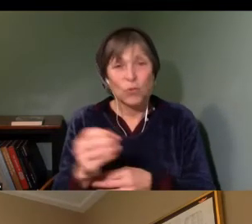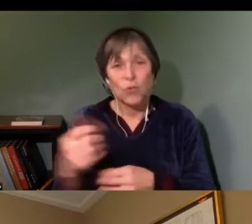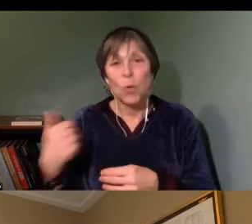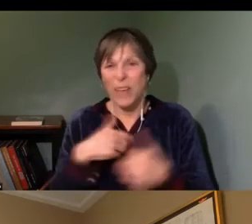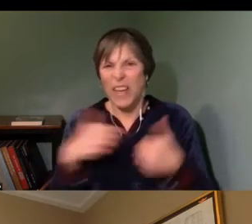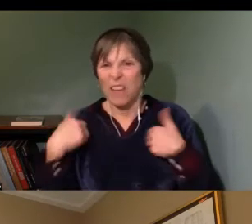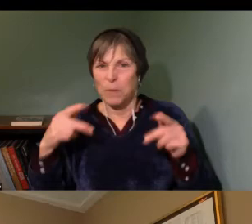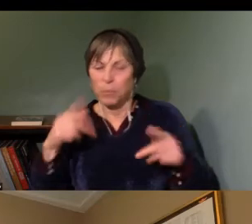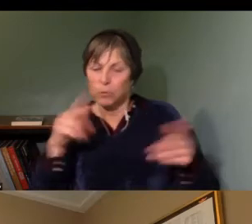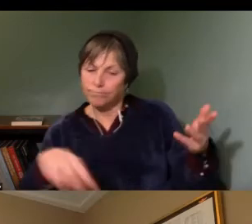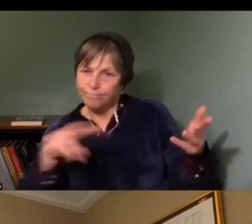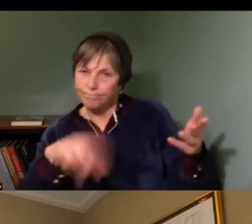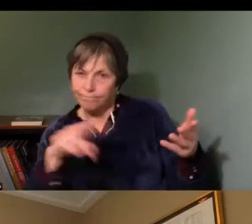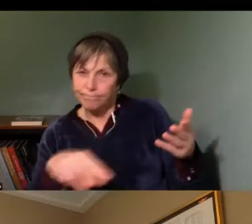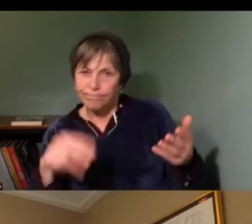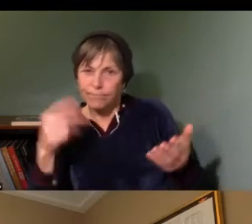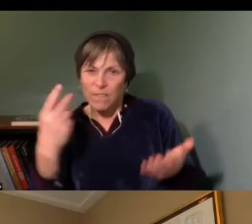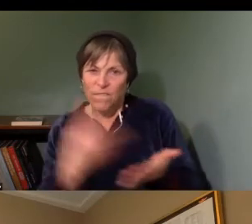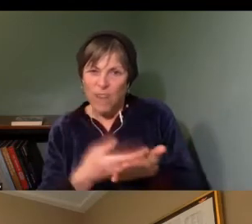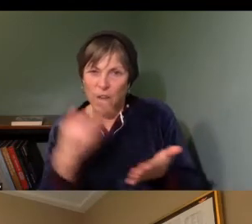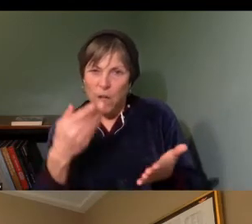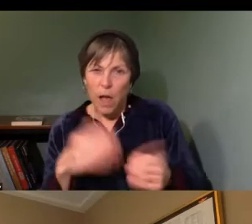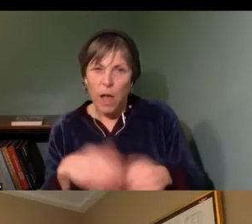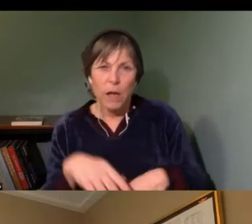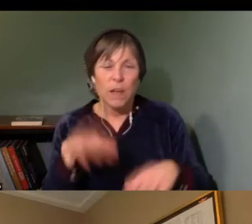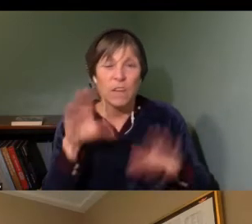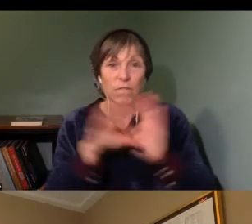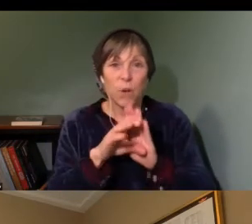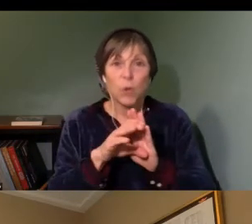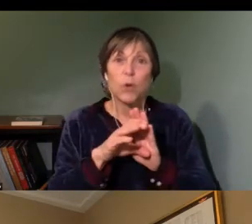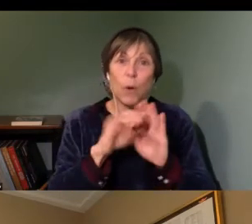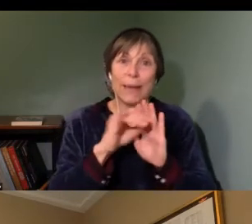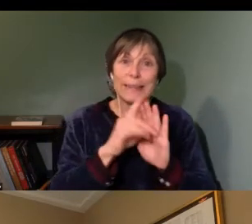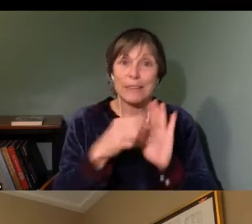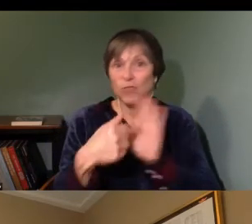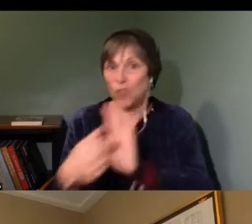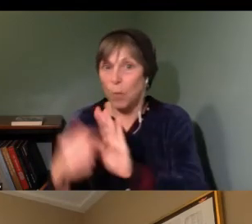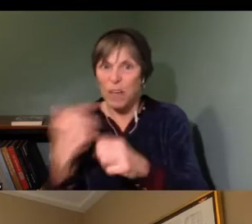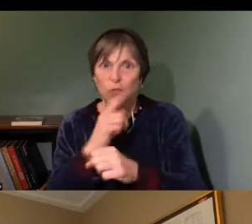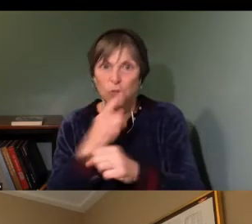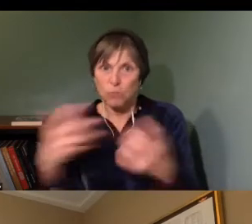they have a photo id is it the person that's filling out the application got it thanks